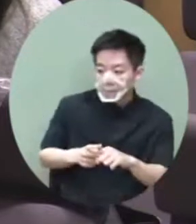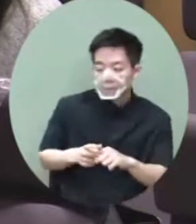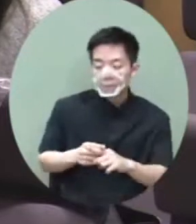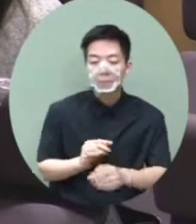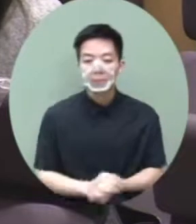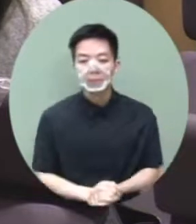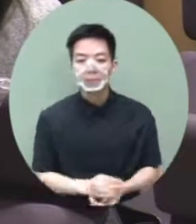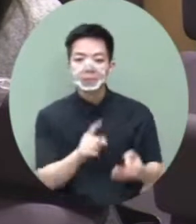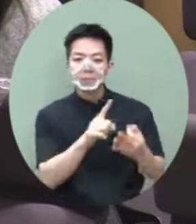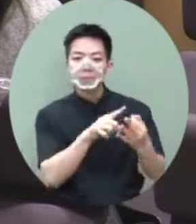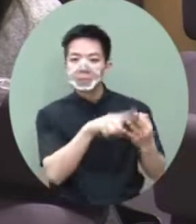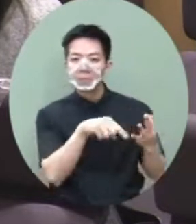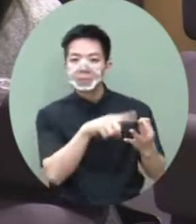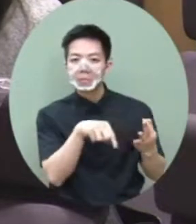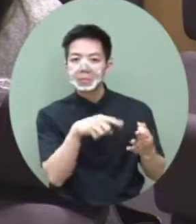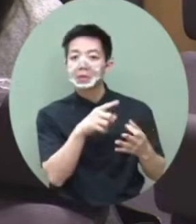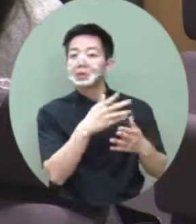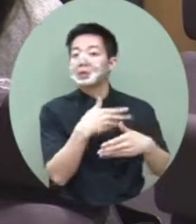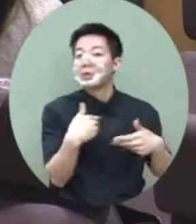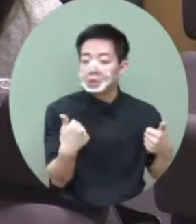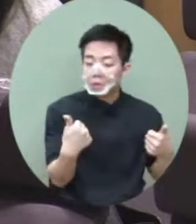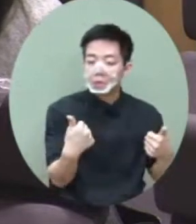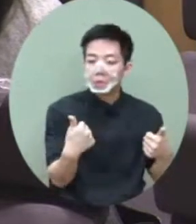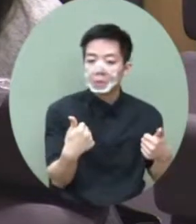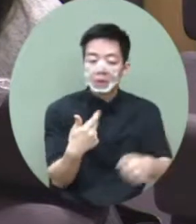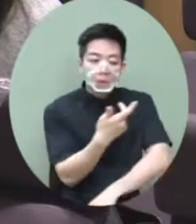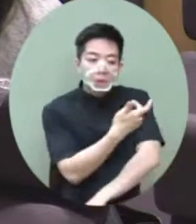vaccination for those that are